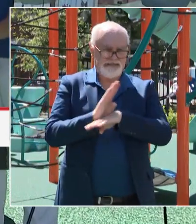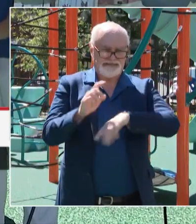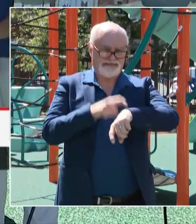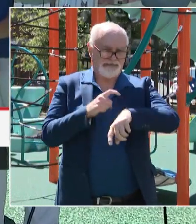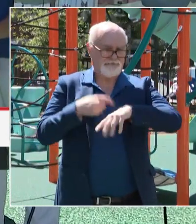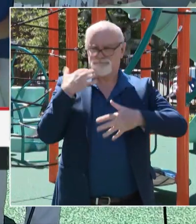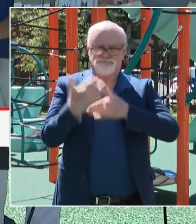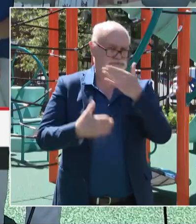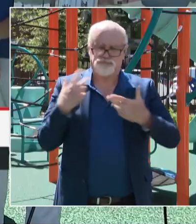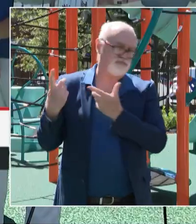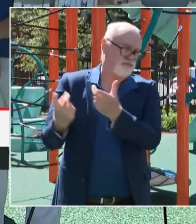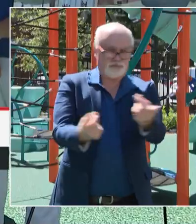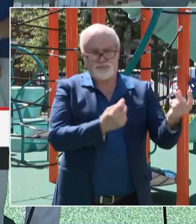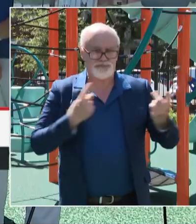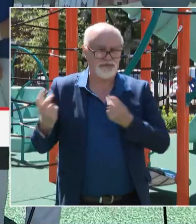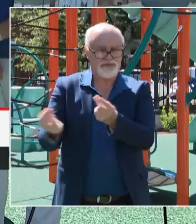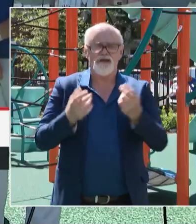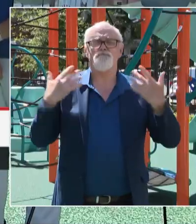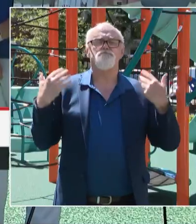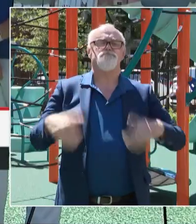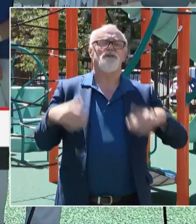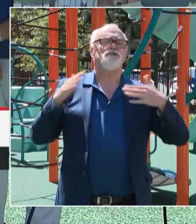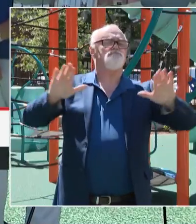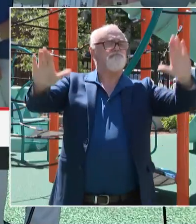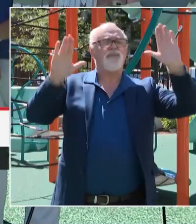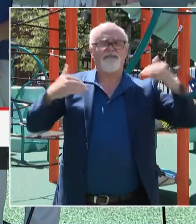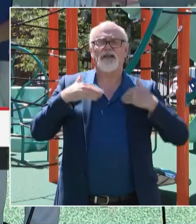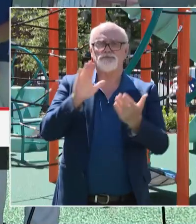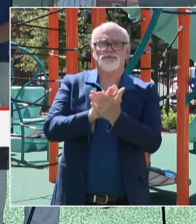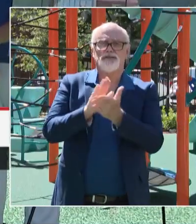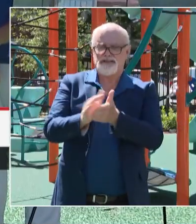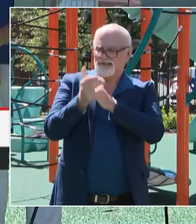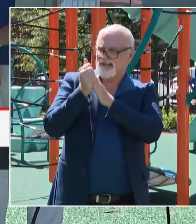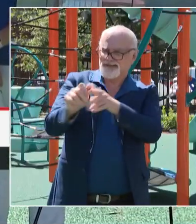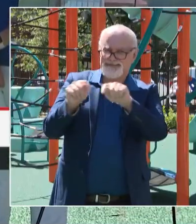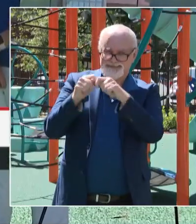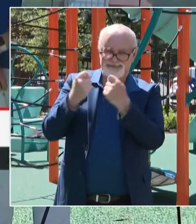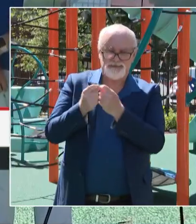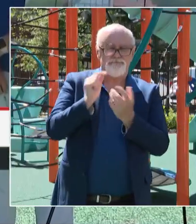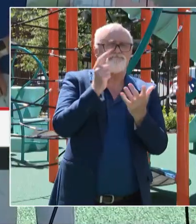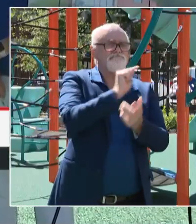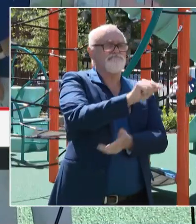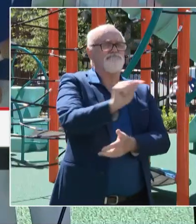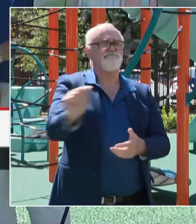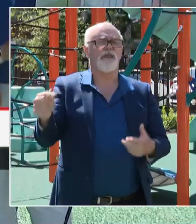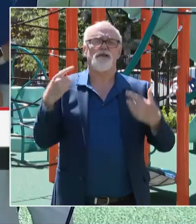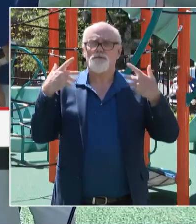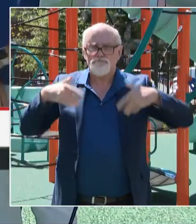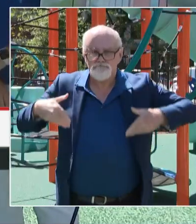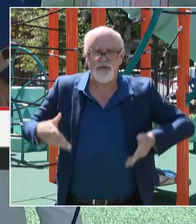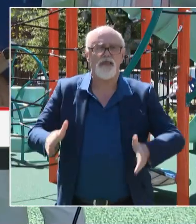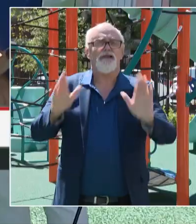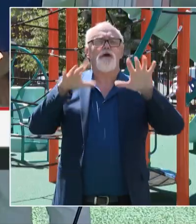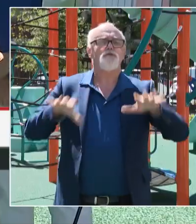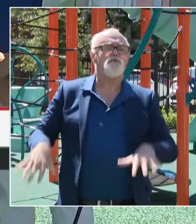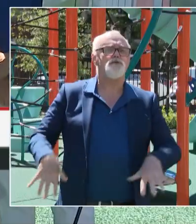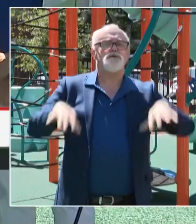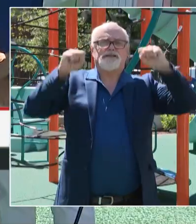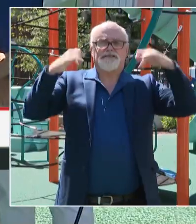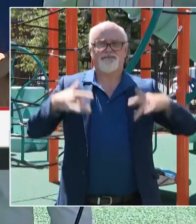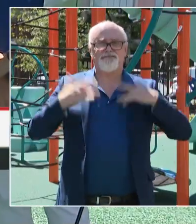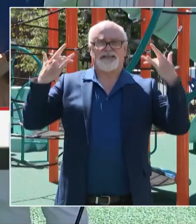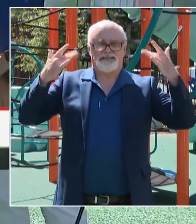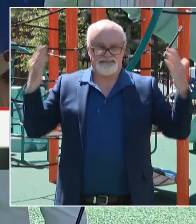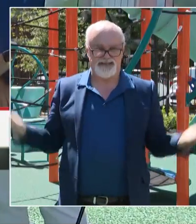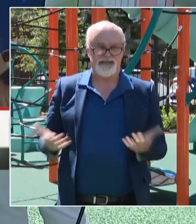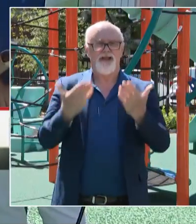so amazing to have a school leadership team that has agreed to host. Thank you to Principal Brito and the entire team